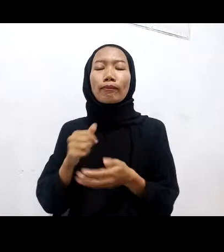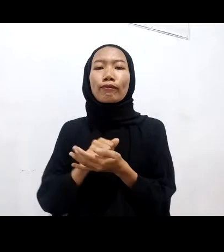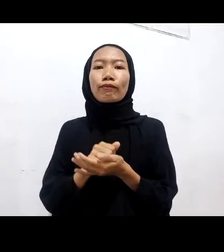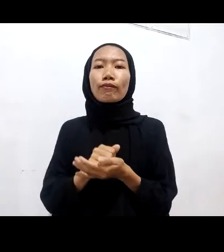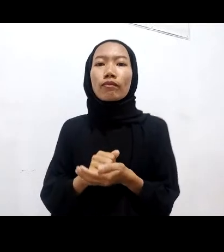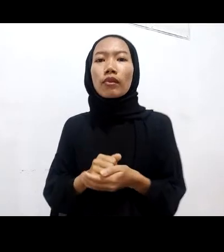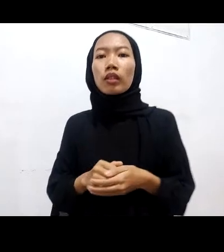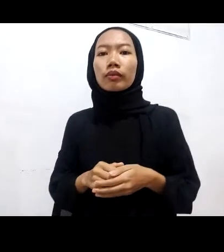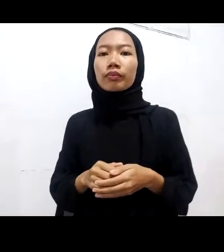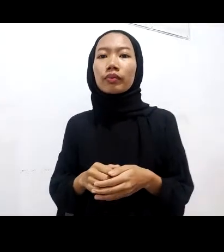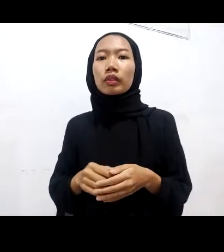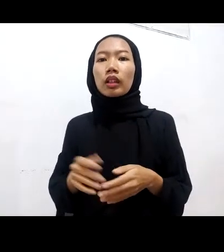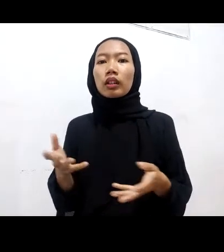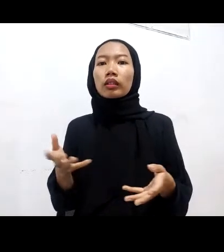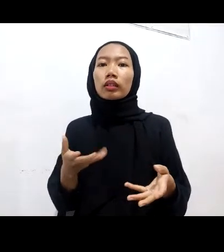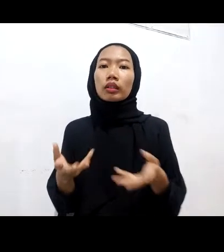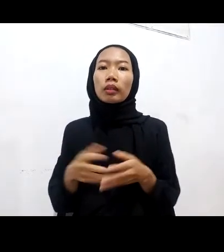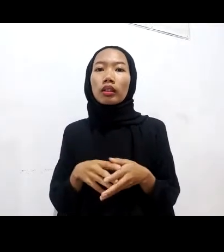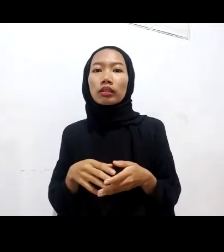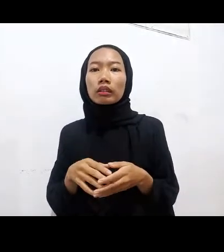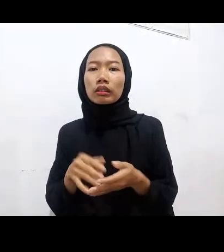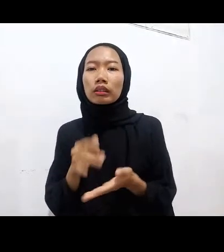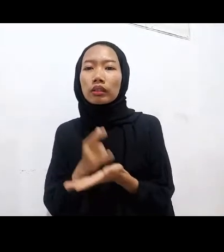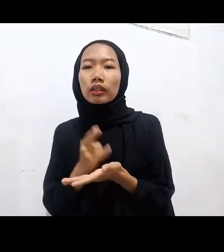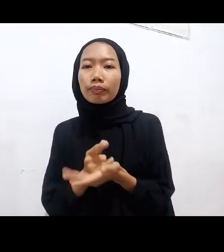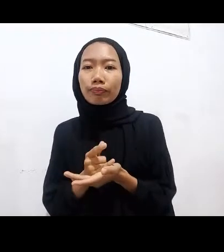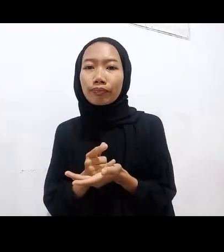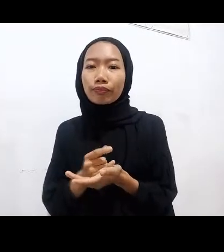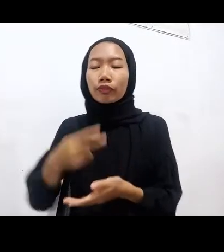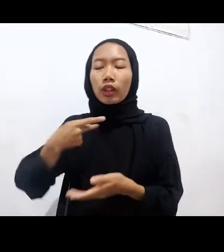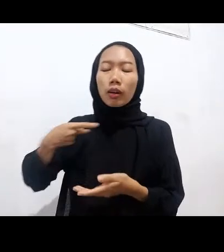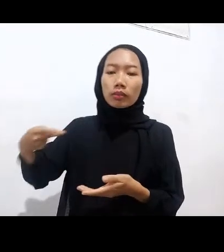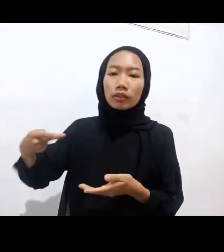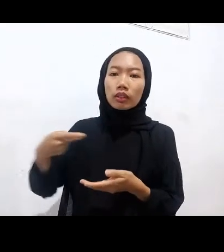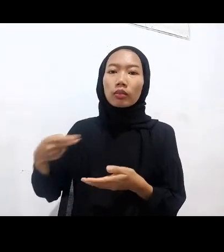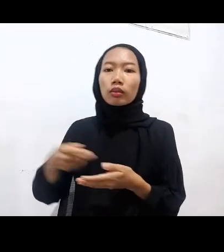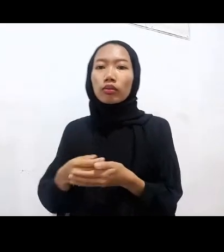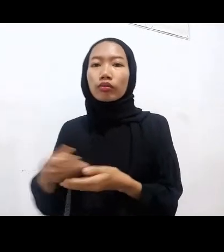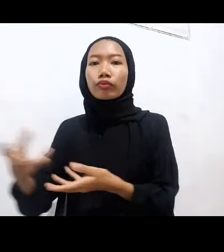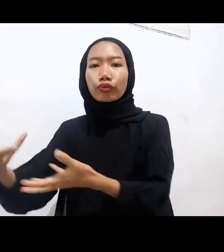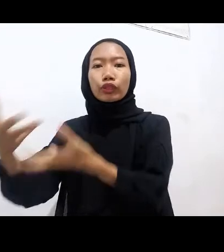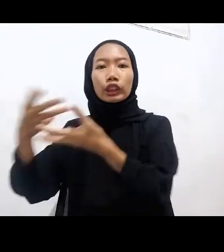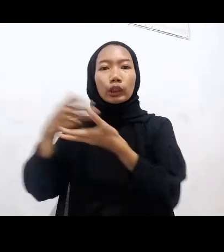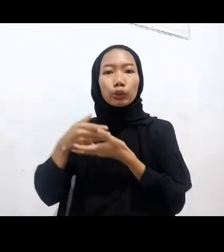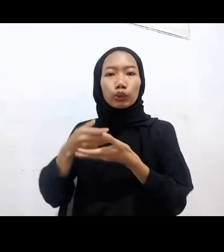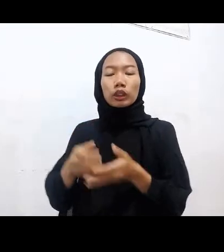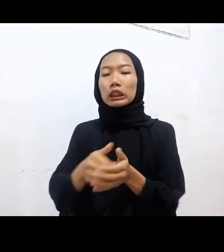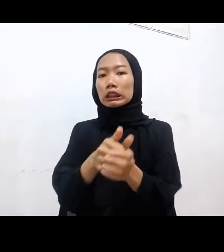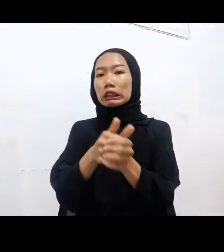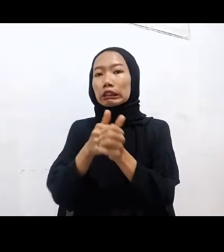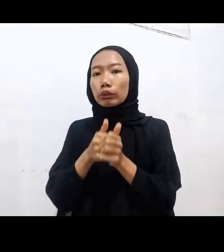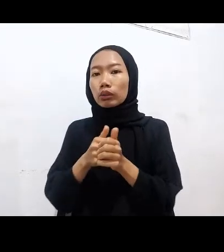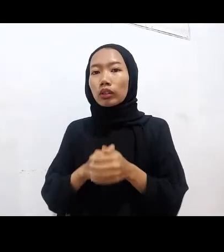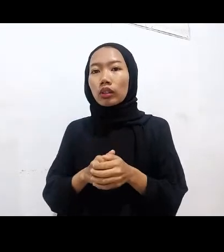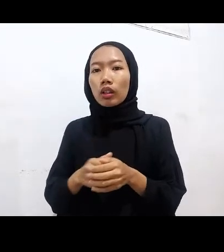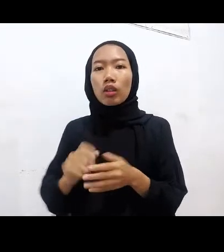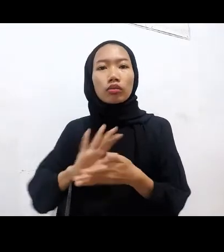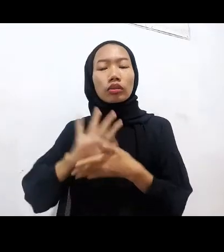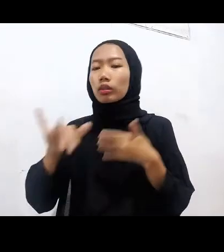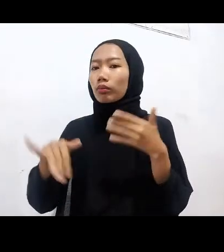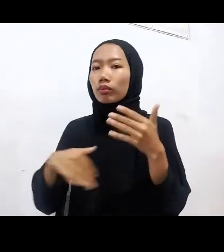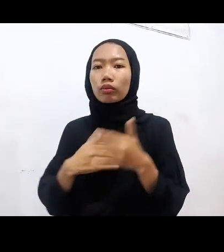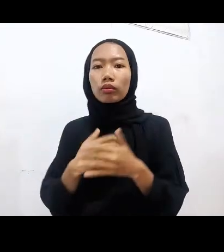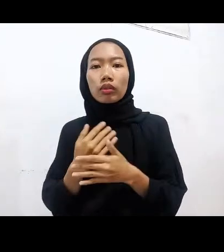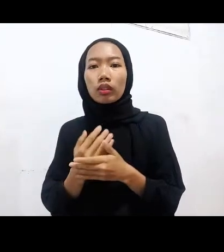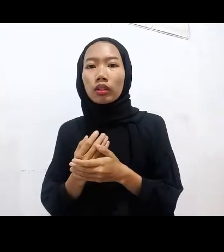and development. So everything that is done needs to take into account people with disabilities. Returning to